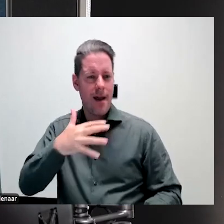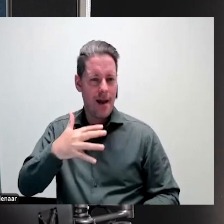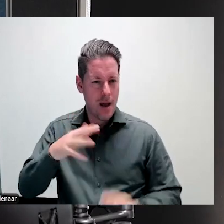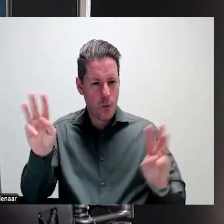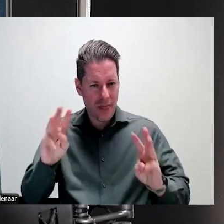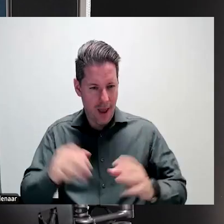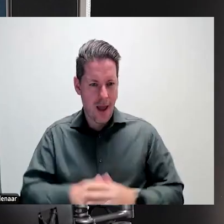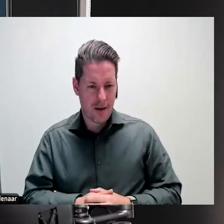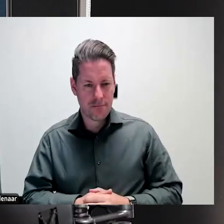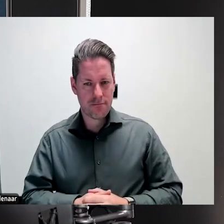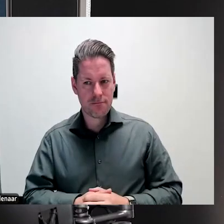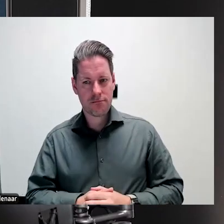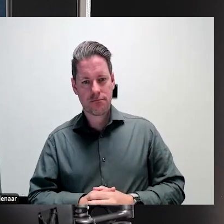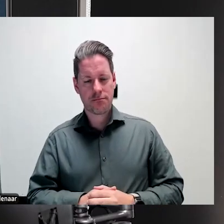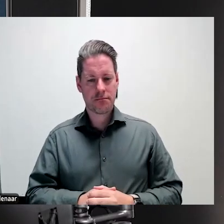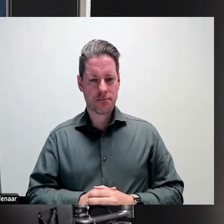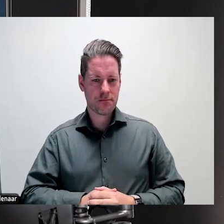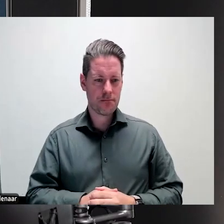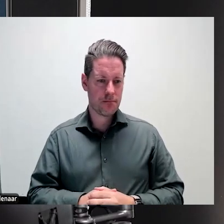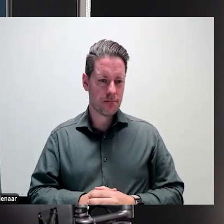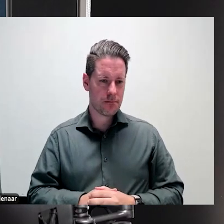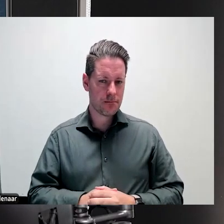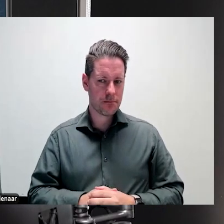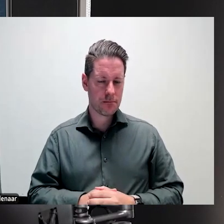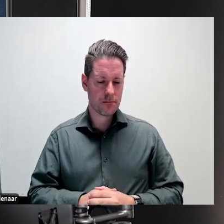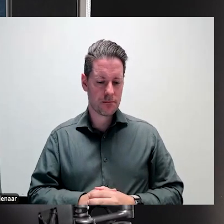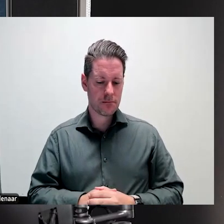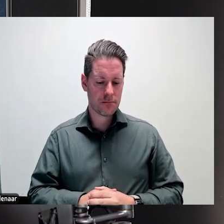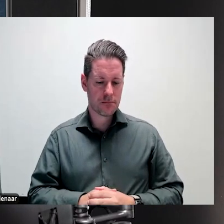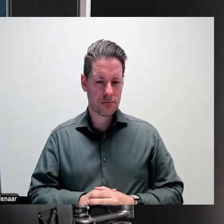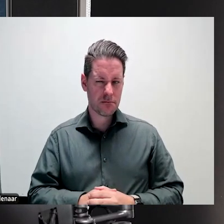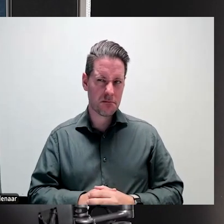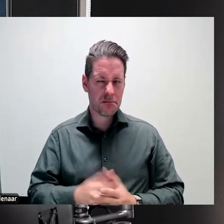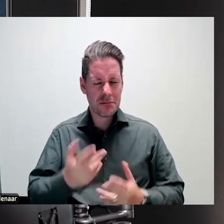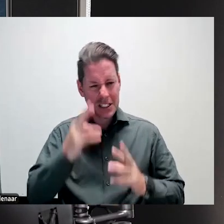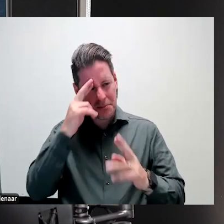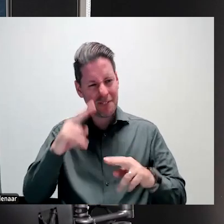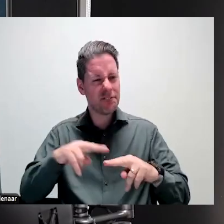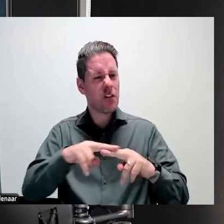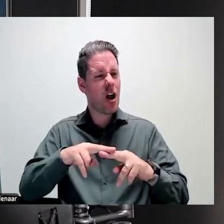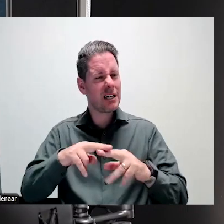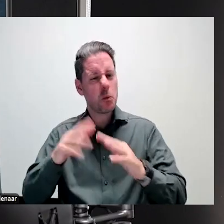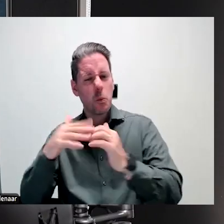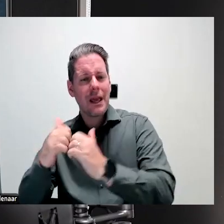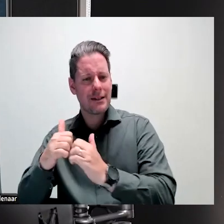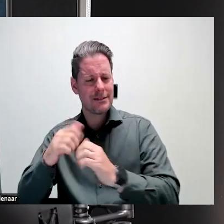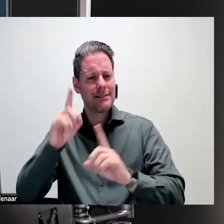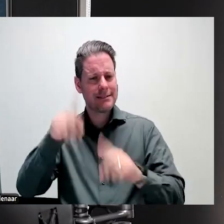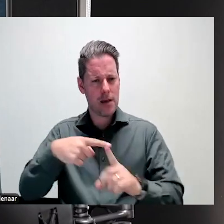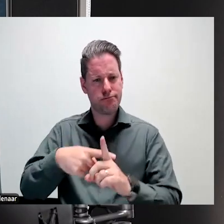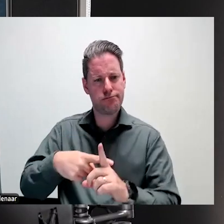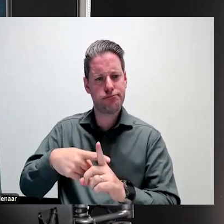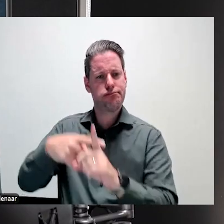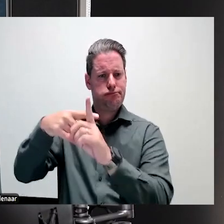minimum temperatures coming back up to pretty close to average, really. Probably from around about Friday onwards,